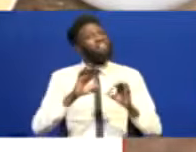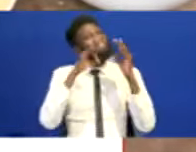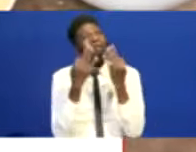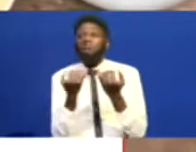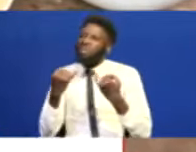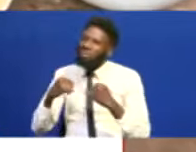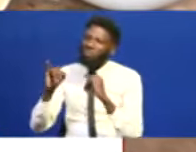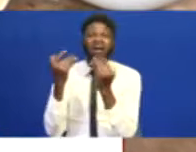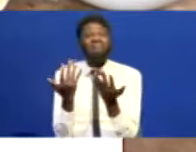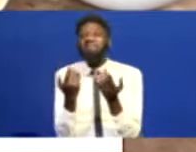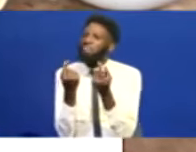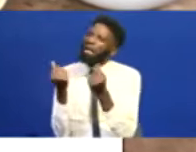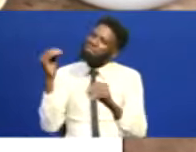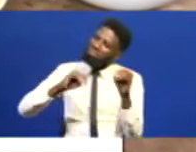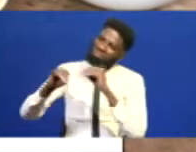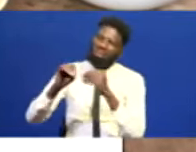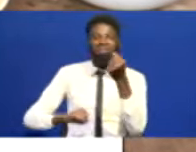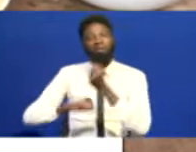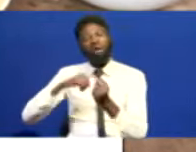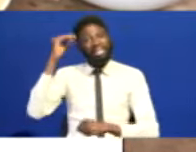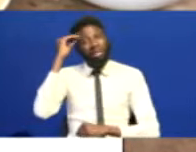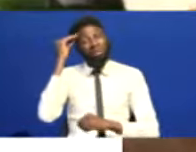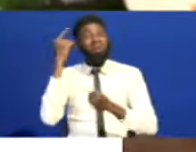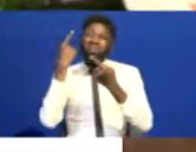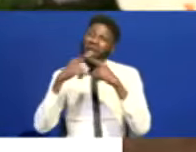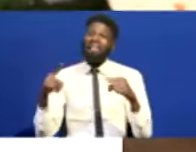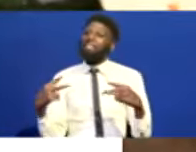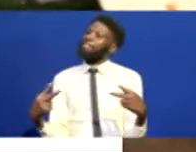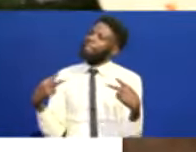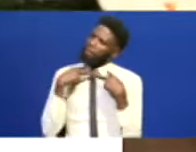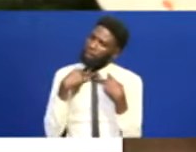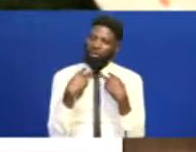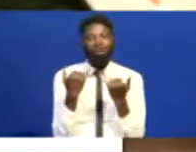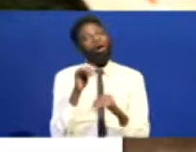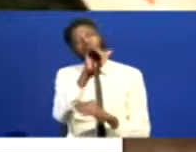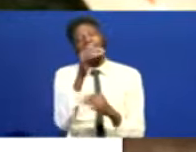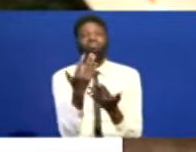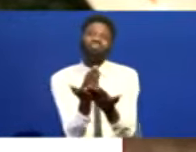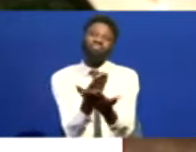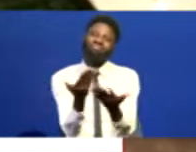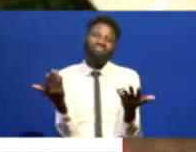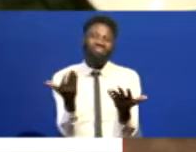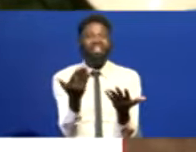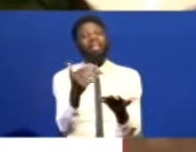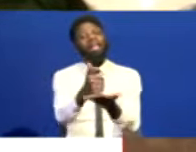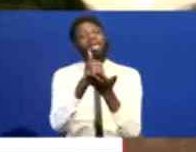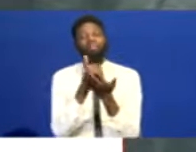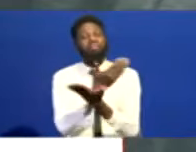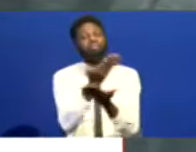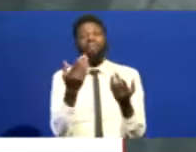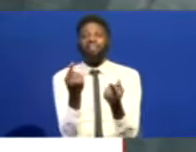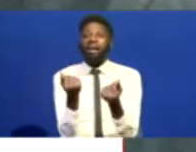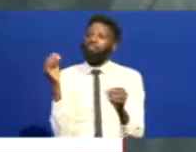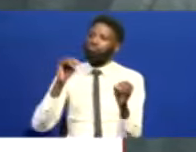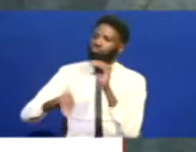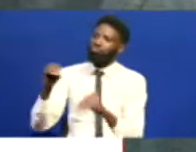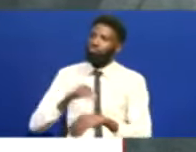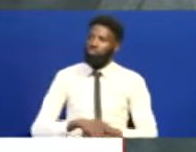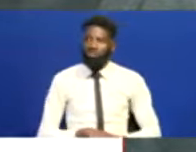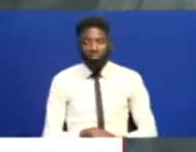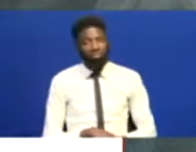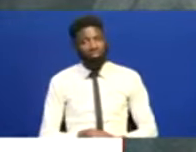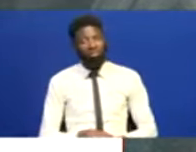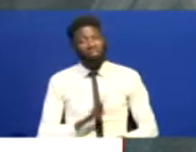money for the children's education have hit a snag and have now turned to well-wishers to help them raise the funds. You have heart